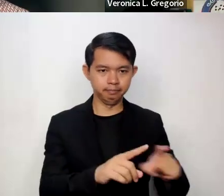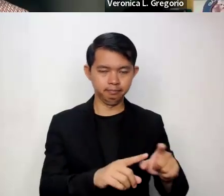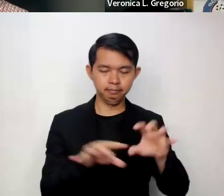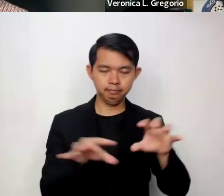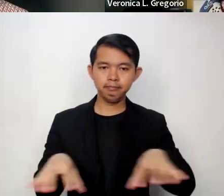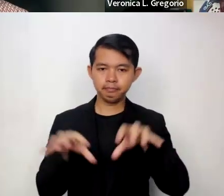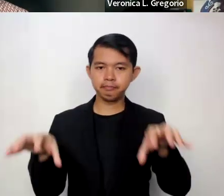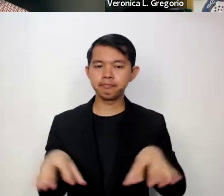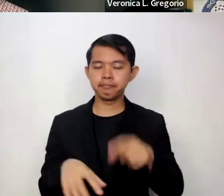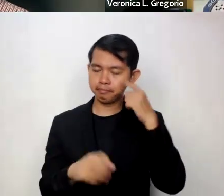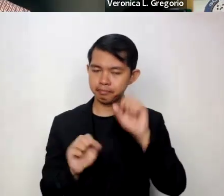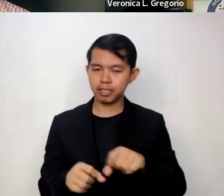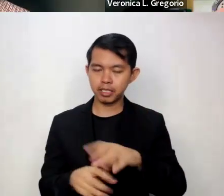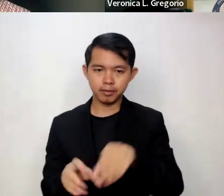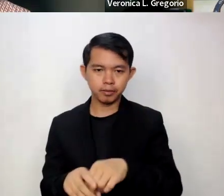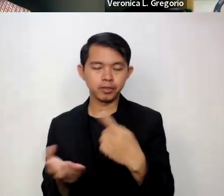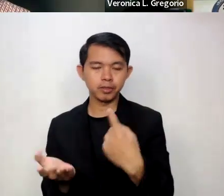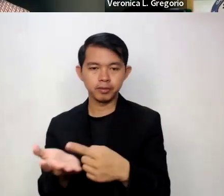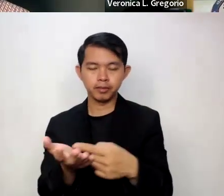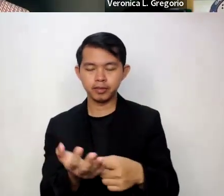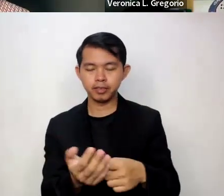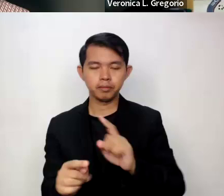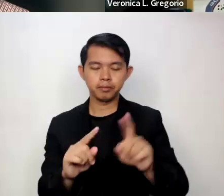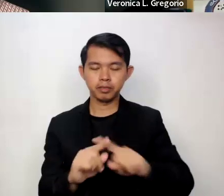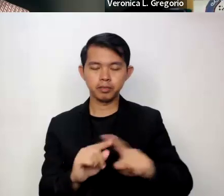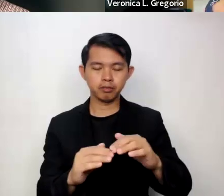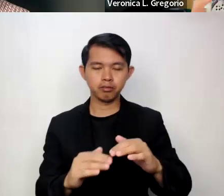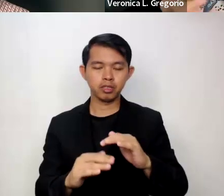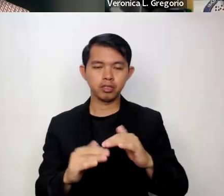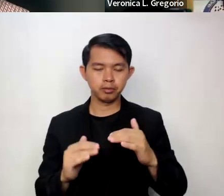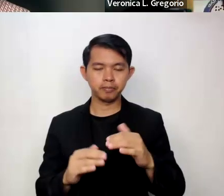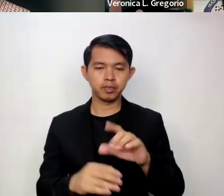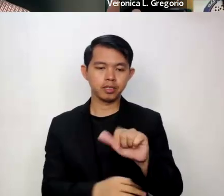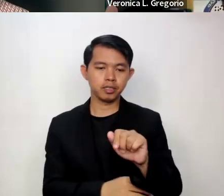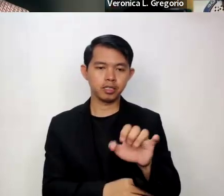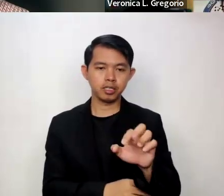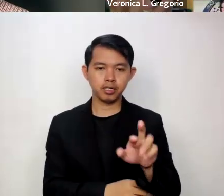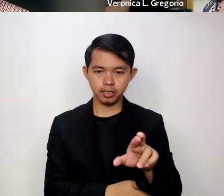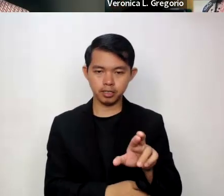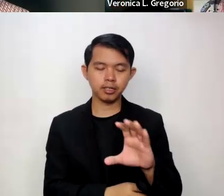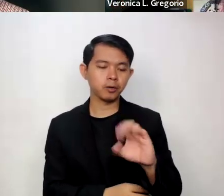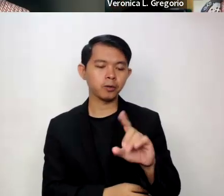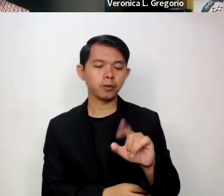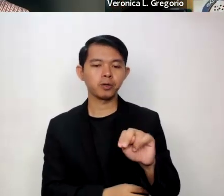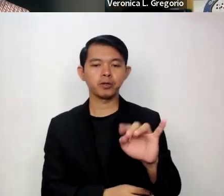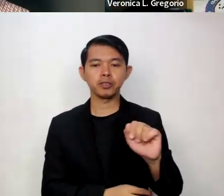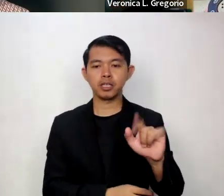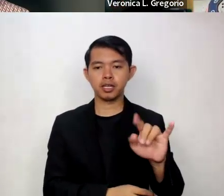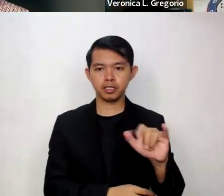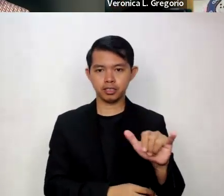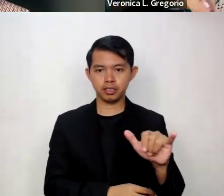can tackle many layers of coloniality, and how it actually impacts